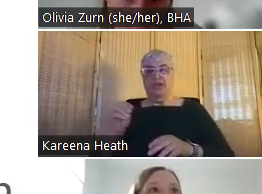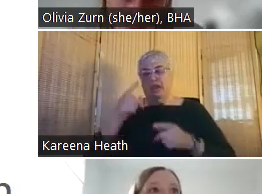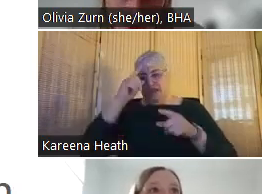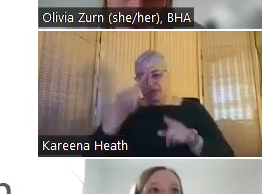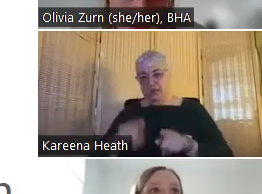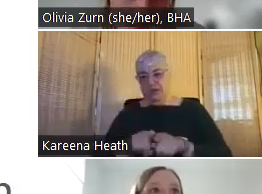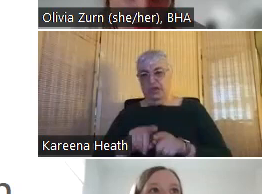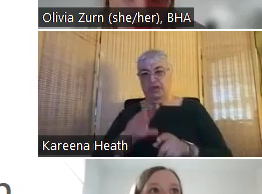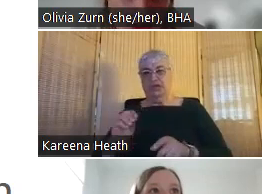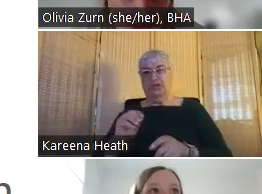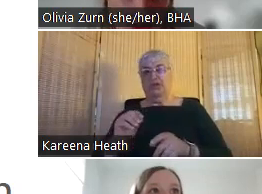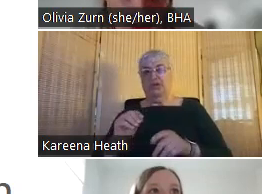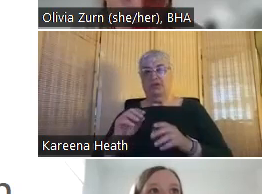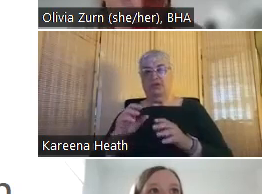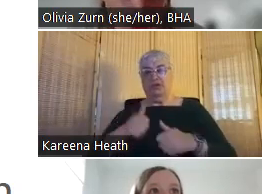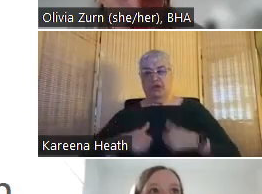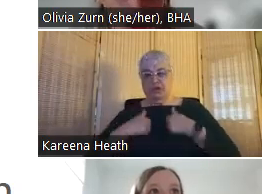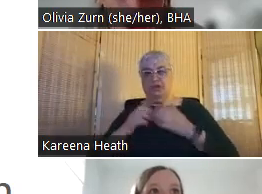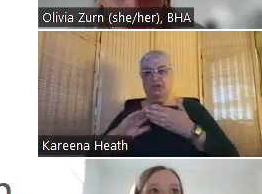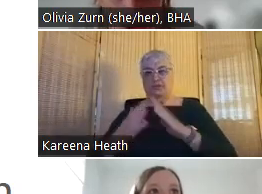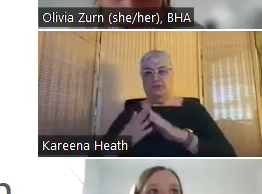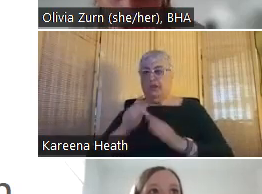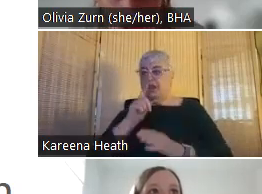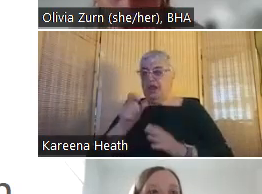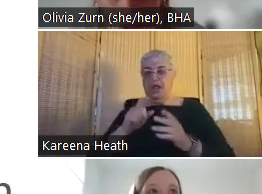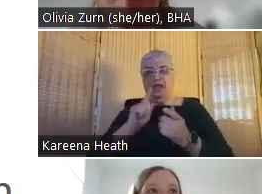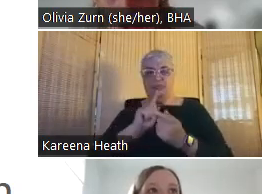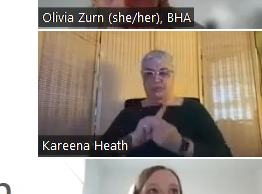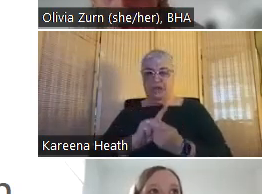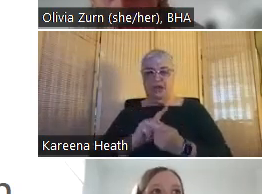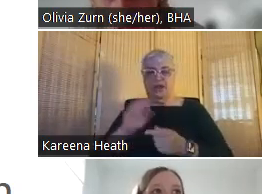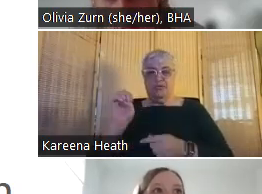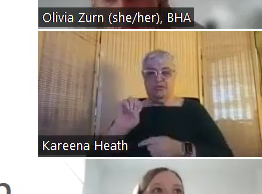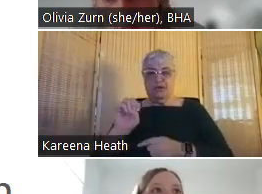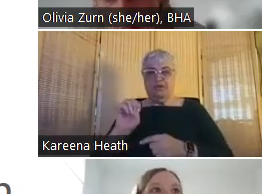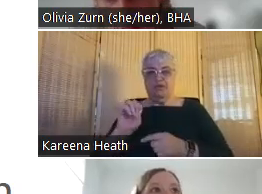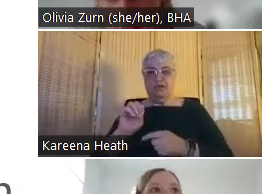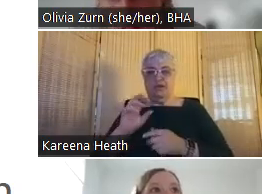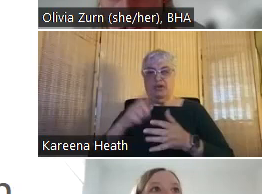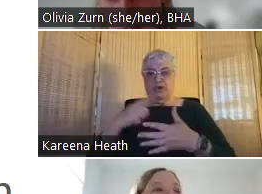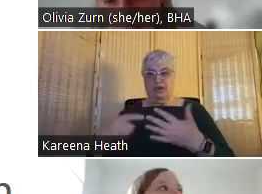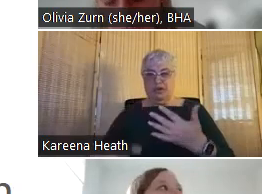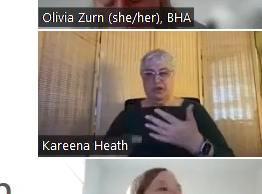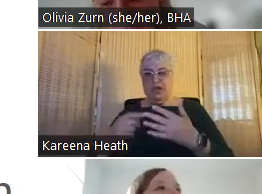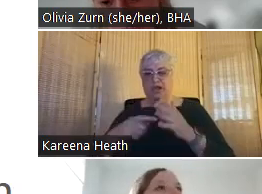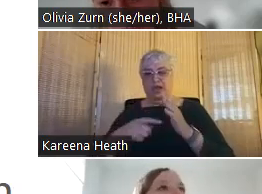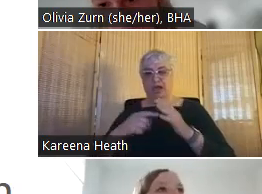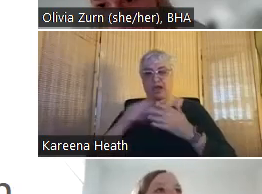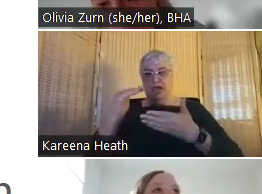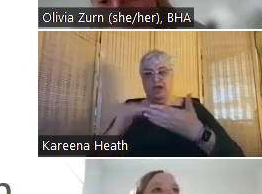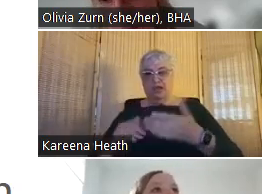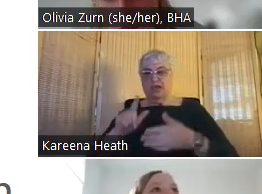or community-based services, not meet emergency procedure criteria as outlined in